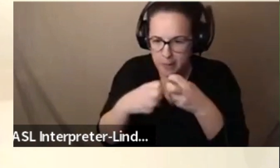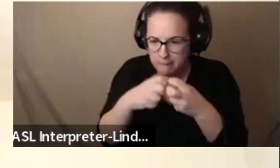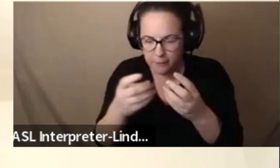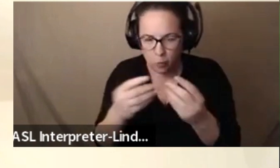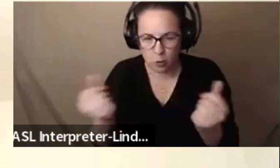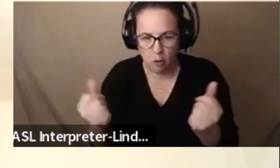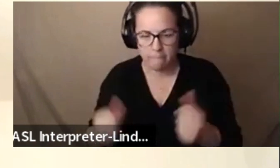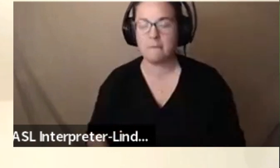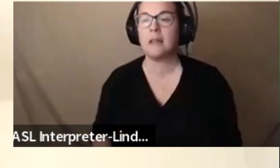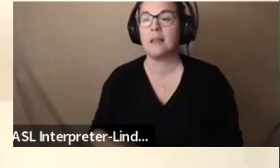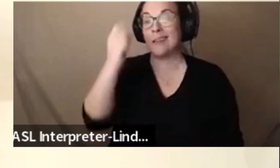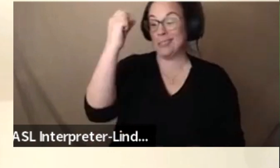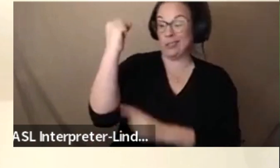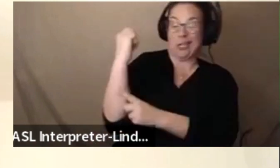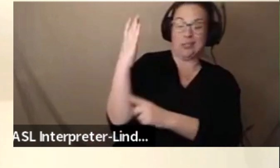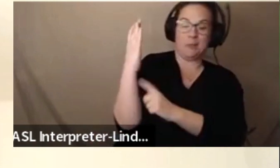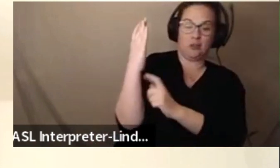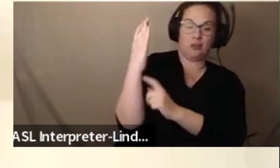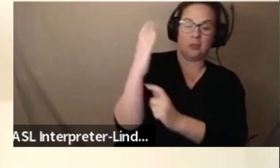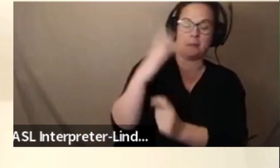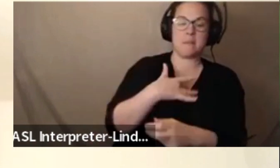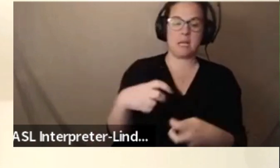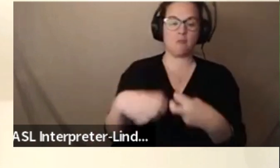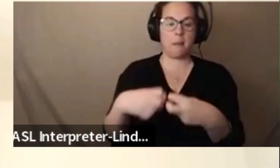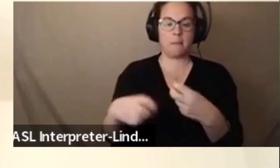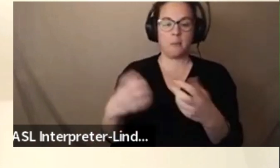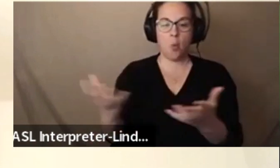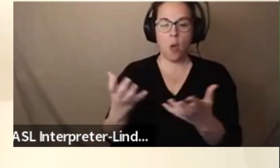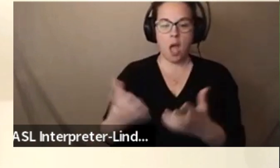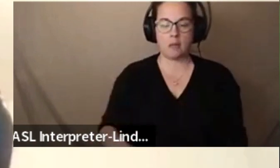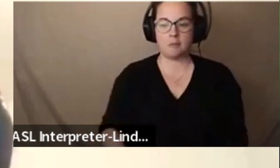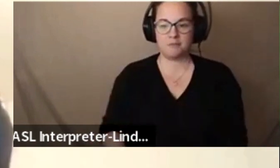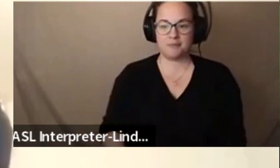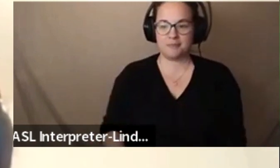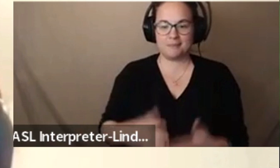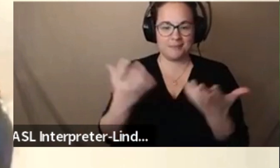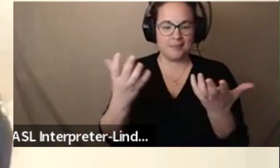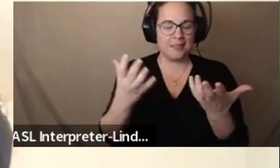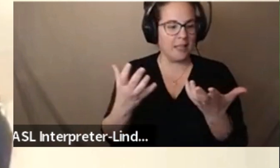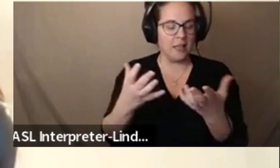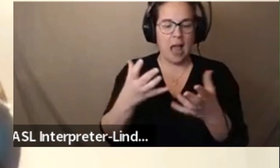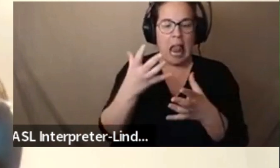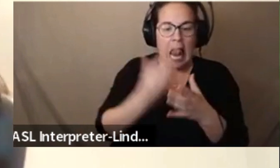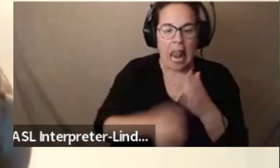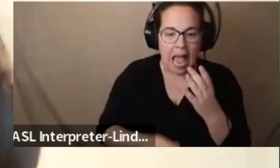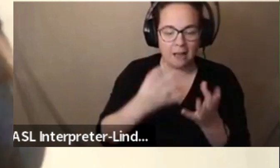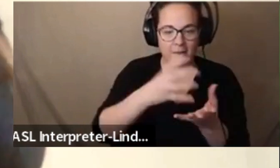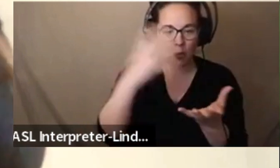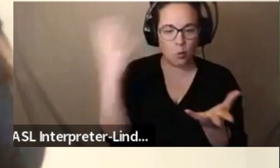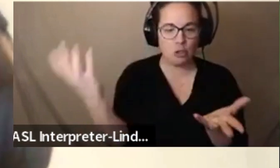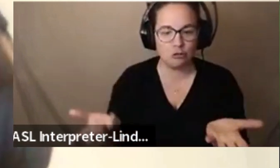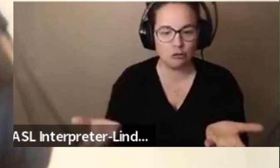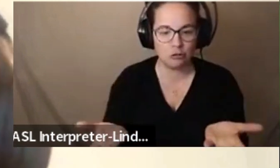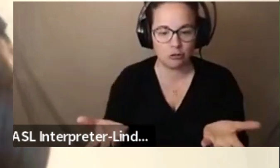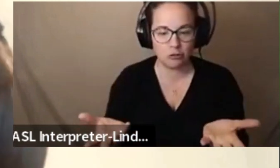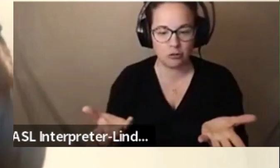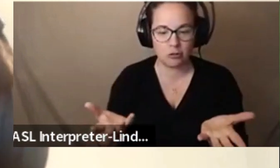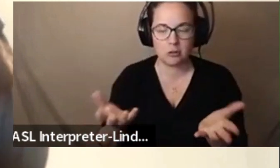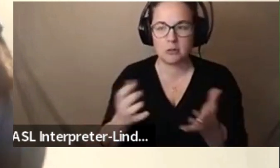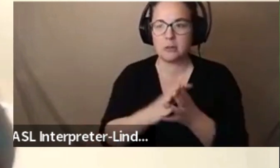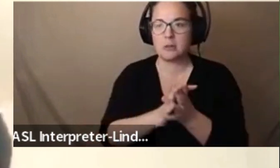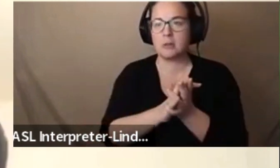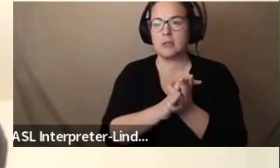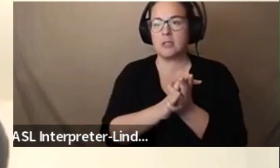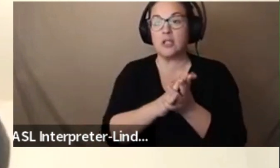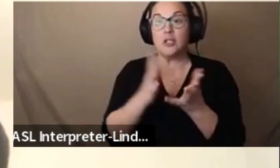that are to be solved. Because in Shakespeare, I think most of the problems come from a lack of queerness, and that sort of